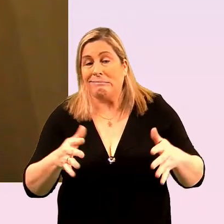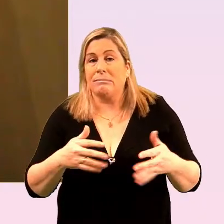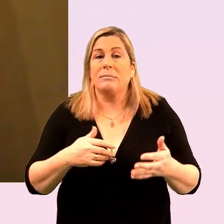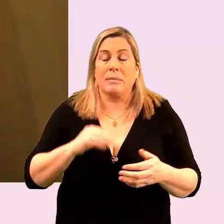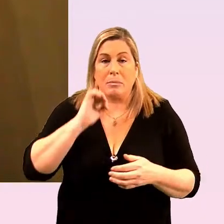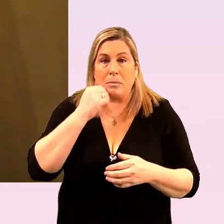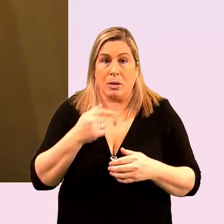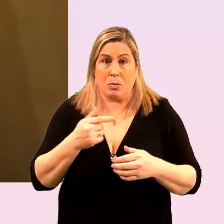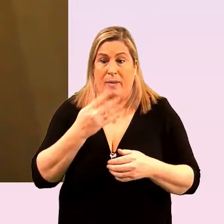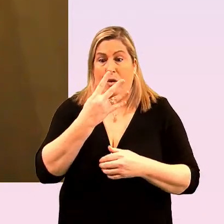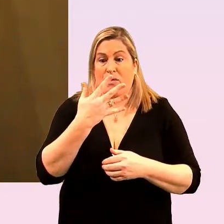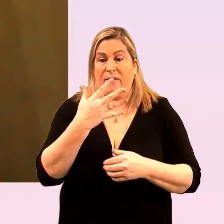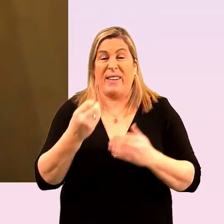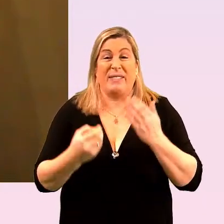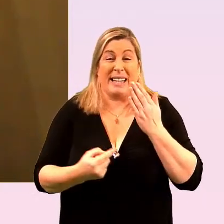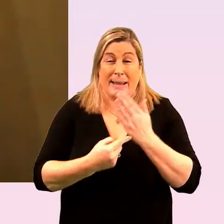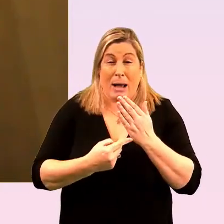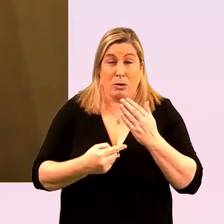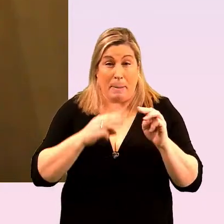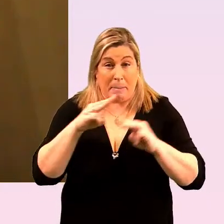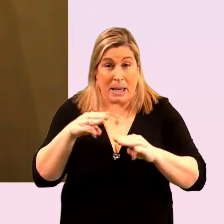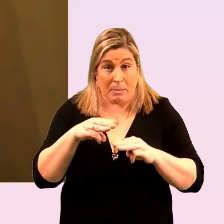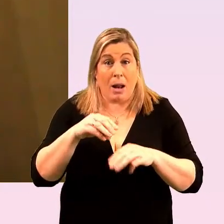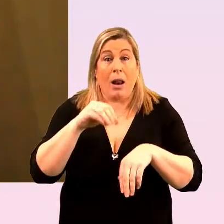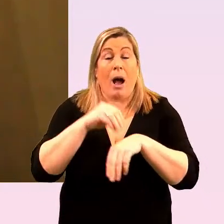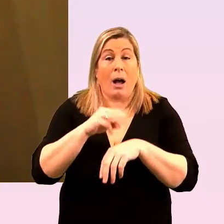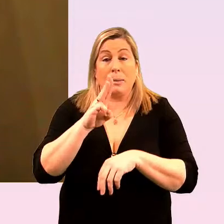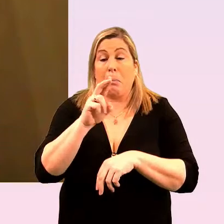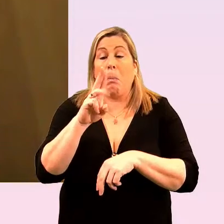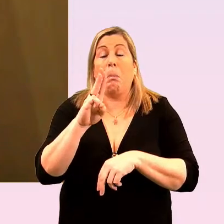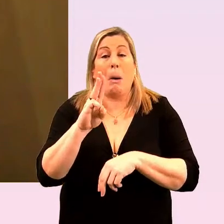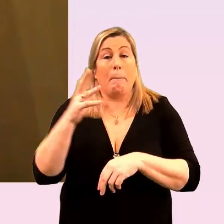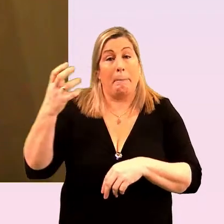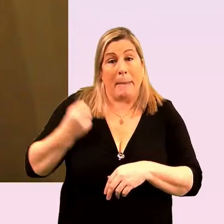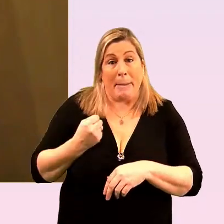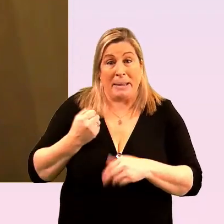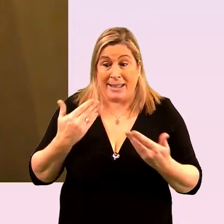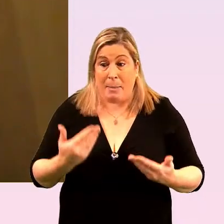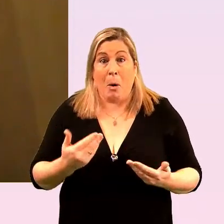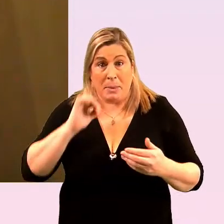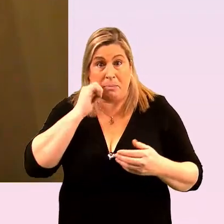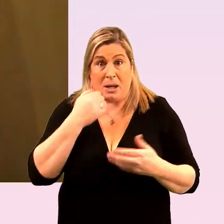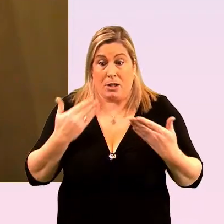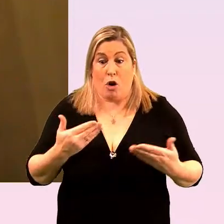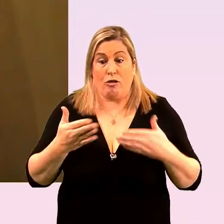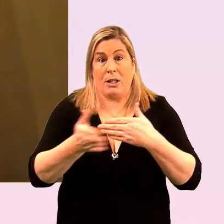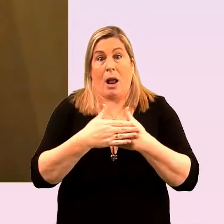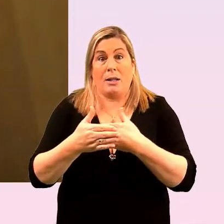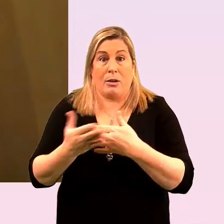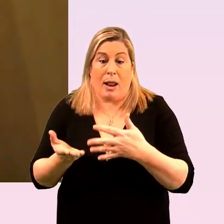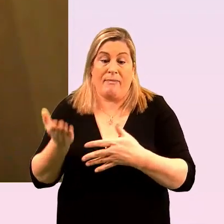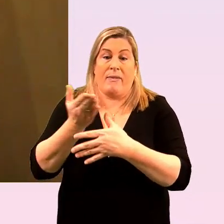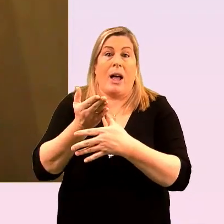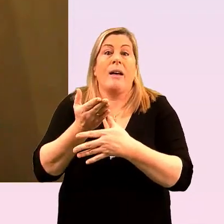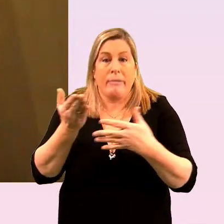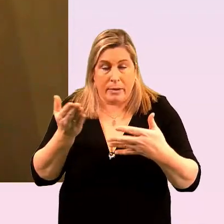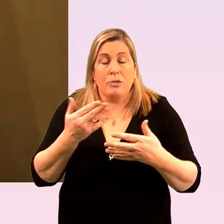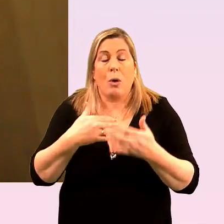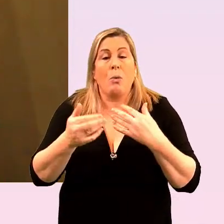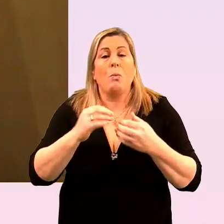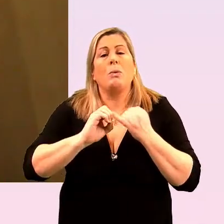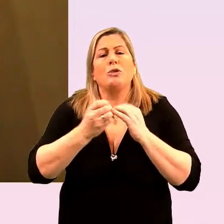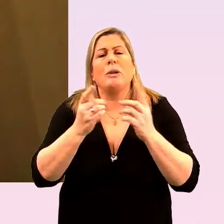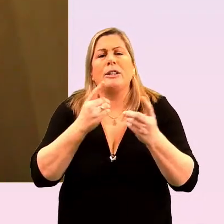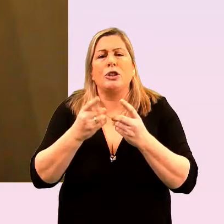we have 450,000 people approximately on PUP payments at the moment because of the current lockdown. So what we're trying to do is to encourage